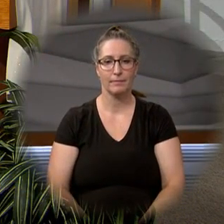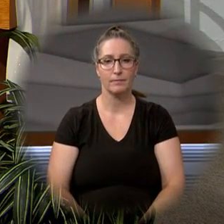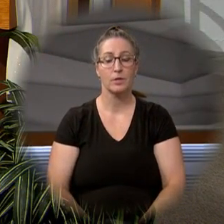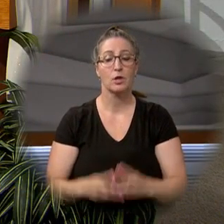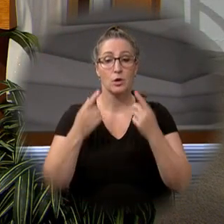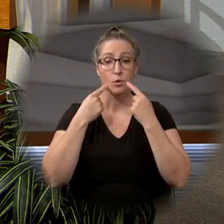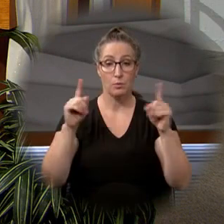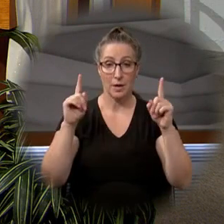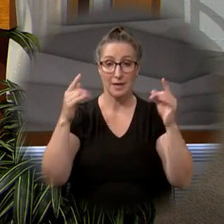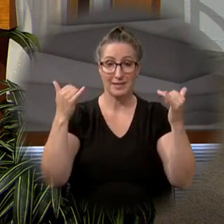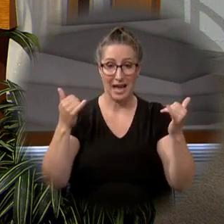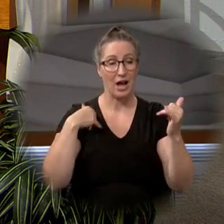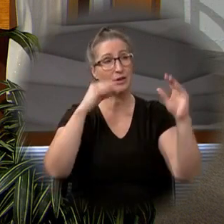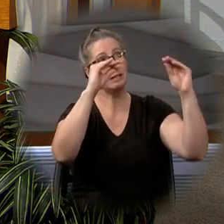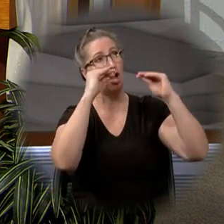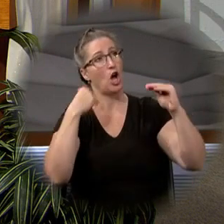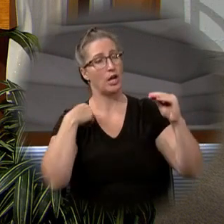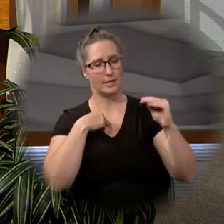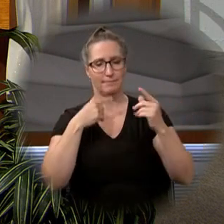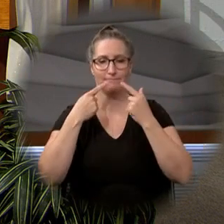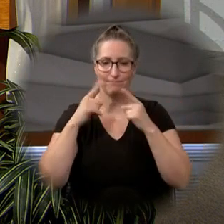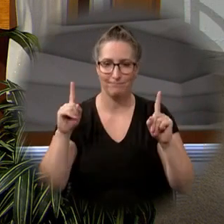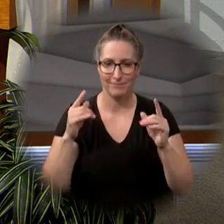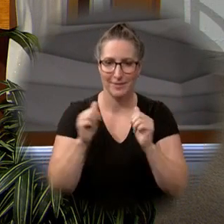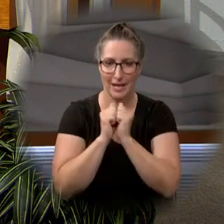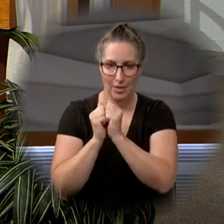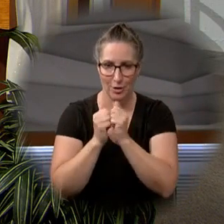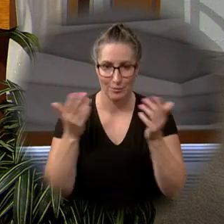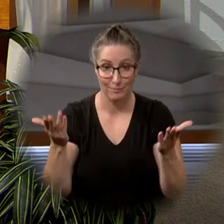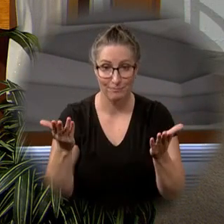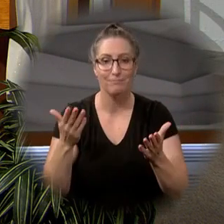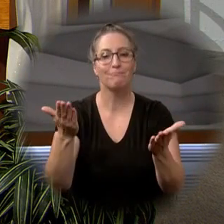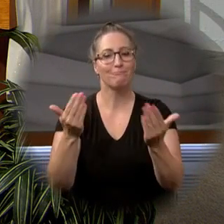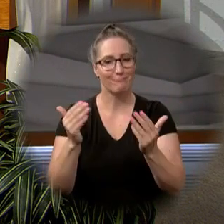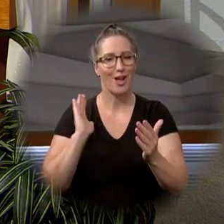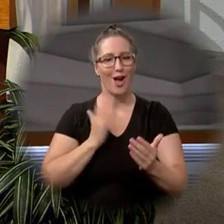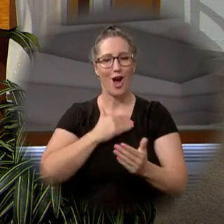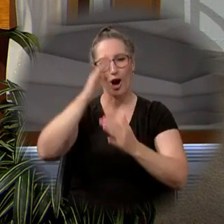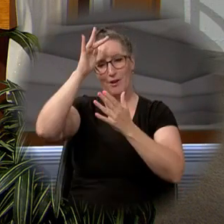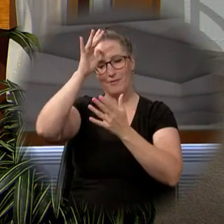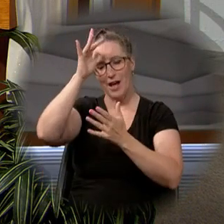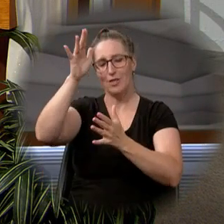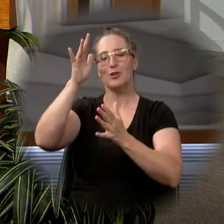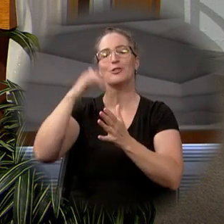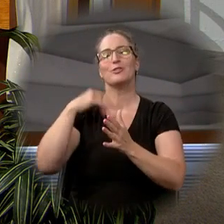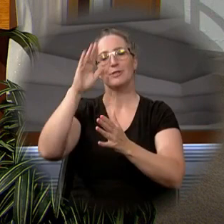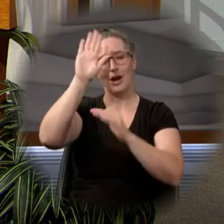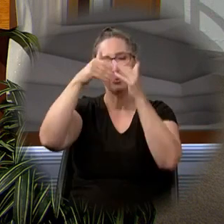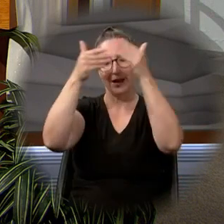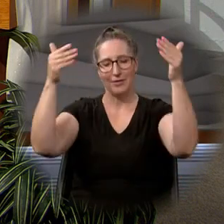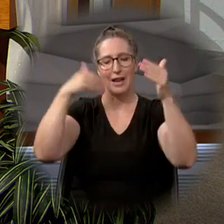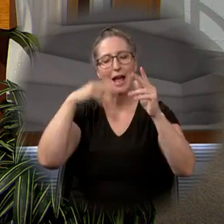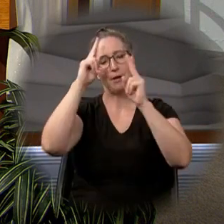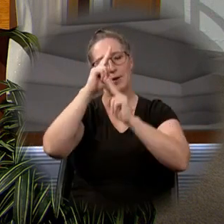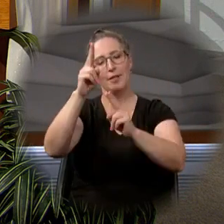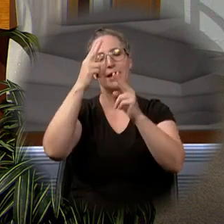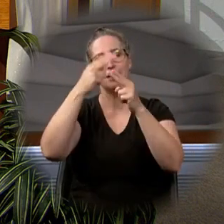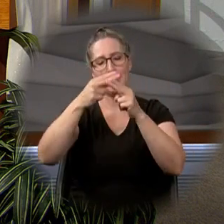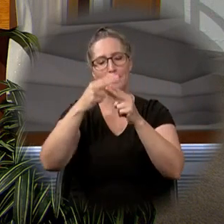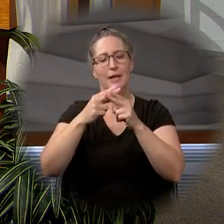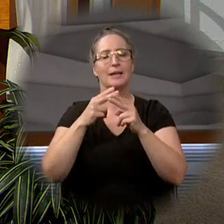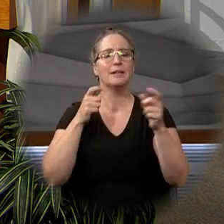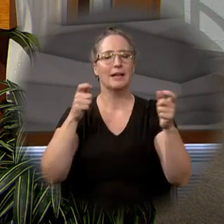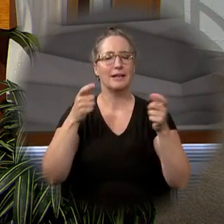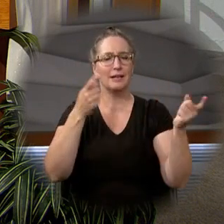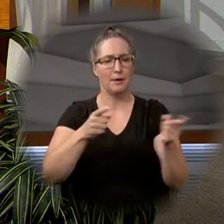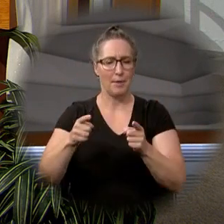At our Savior's command, informed by divine teaching, we dare to say, Our Father, who art in heaven, hallowed be thy